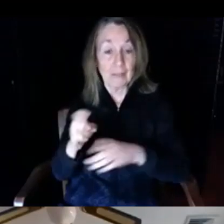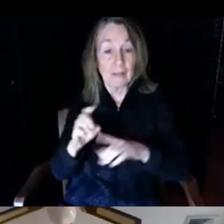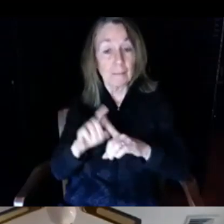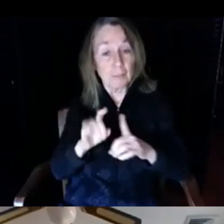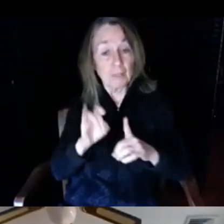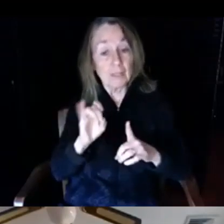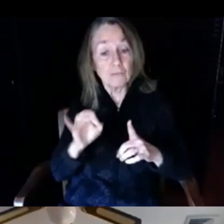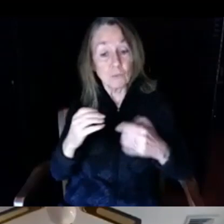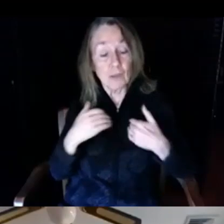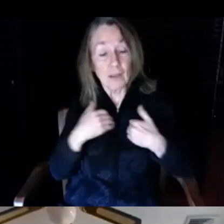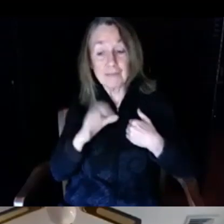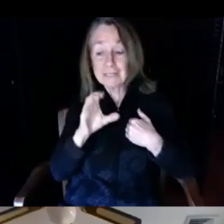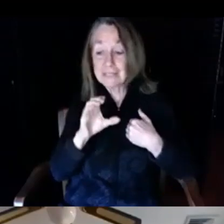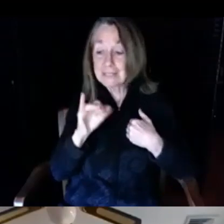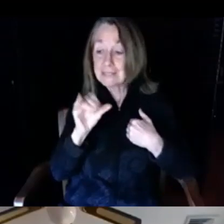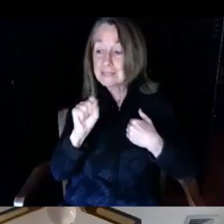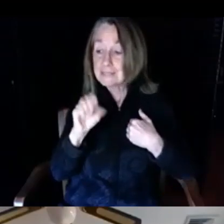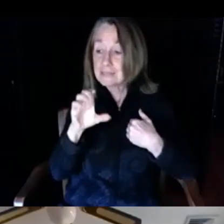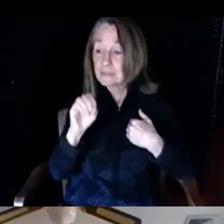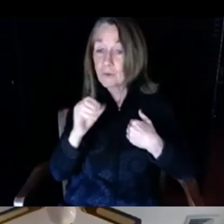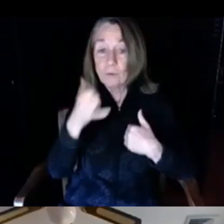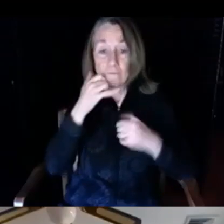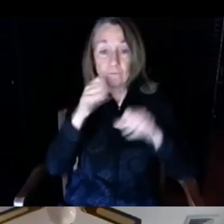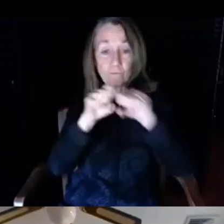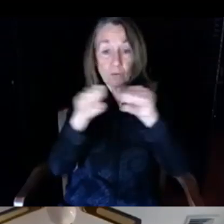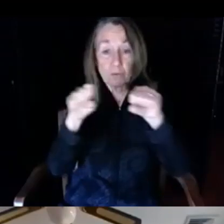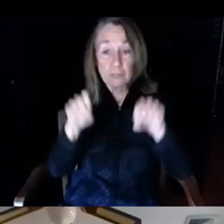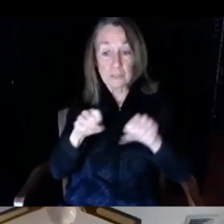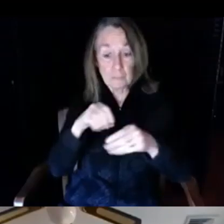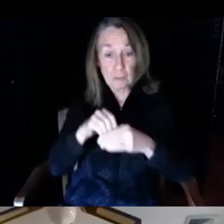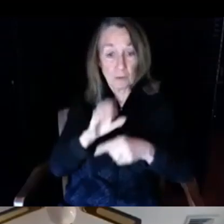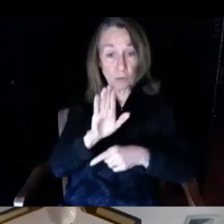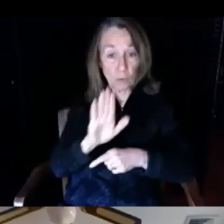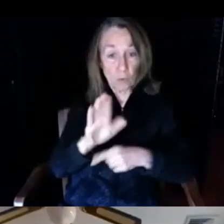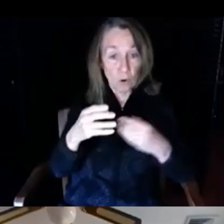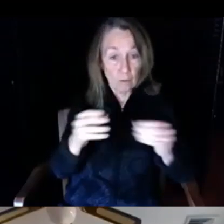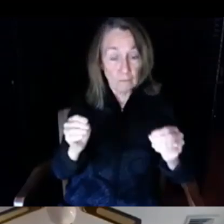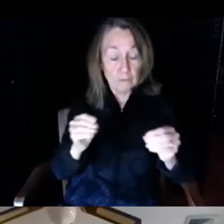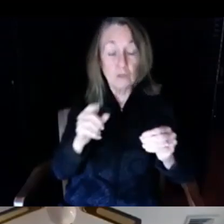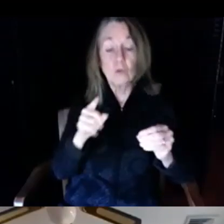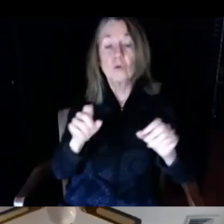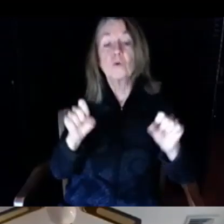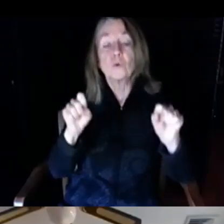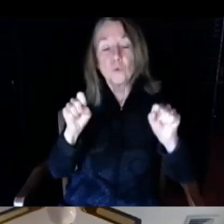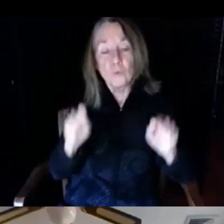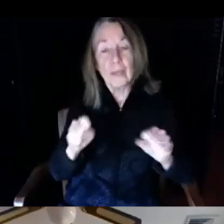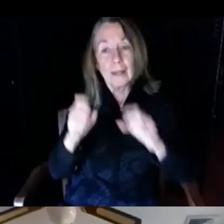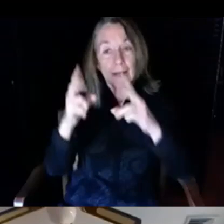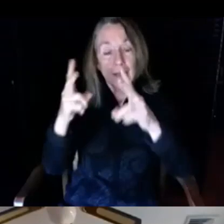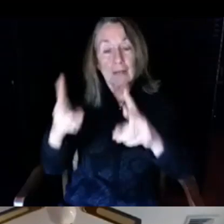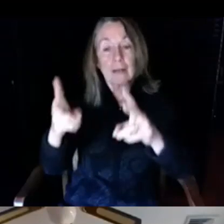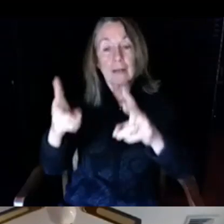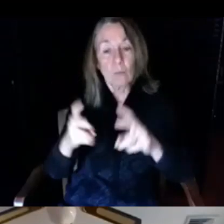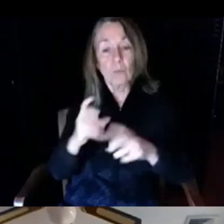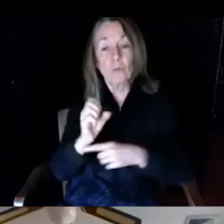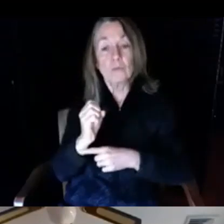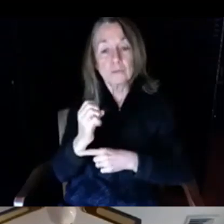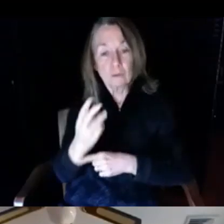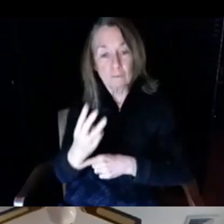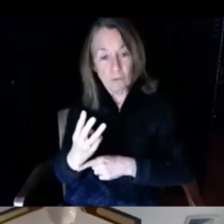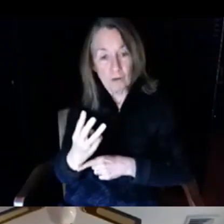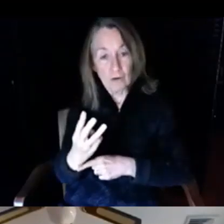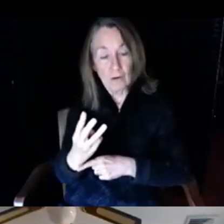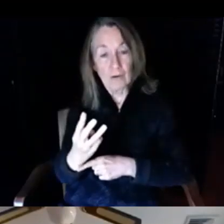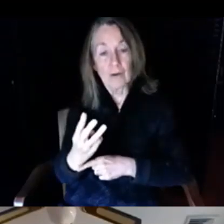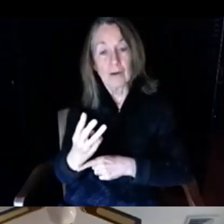a Cisco phone system at your office, you are able to download software to